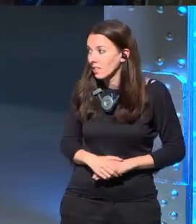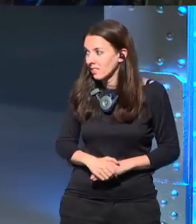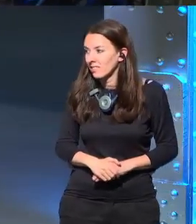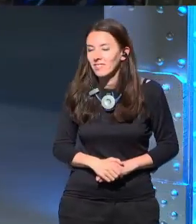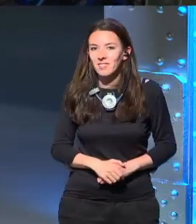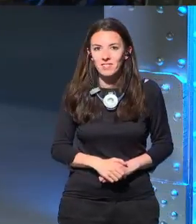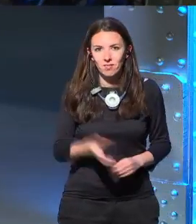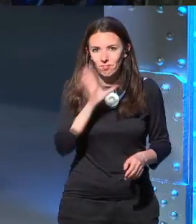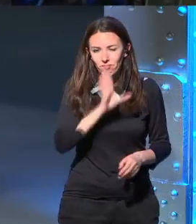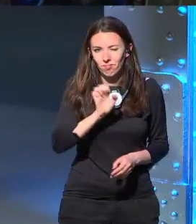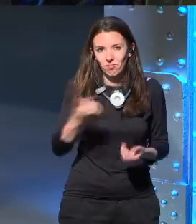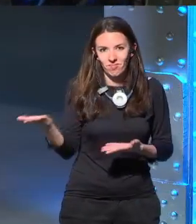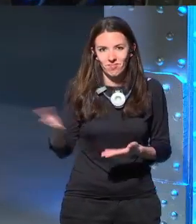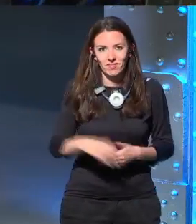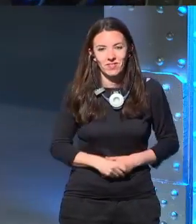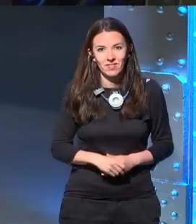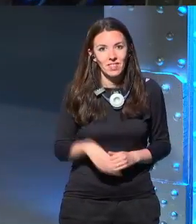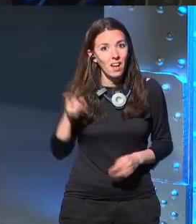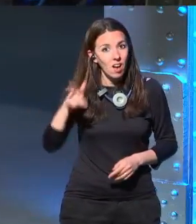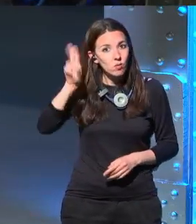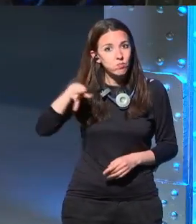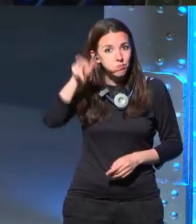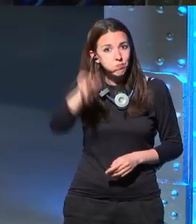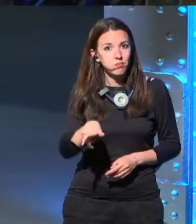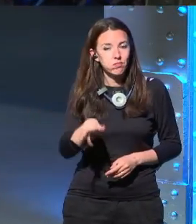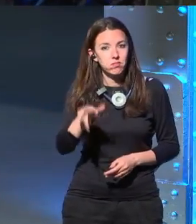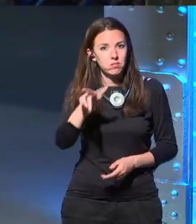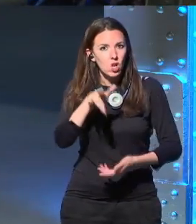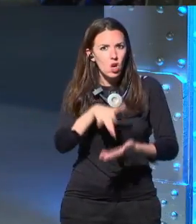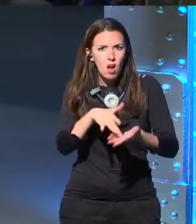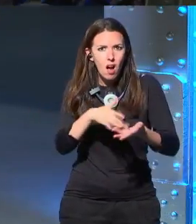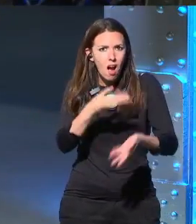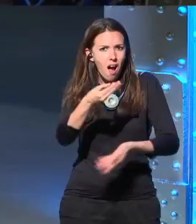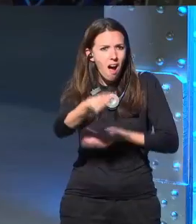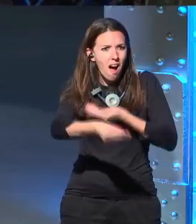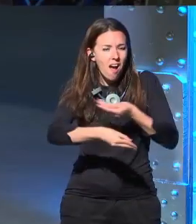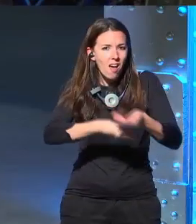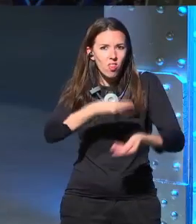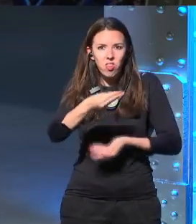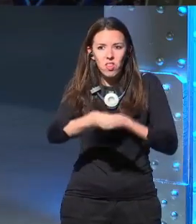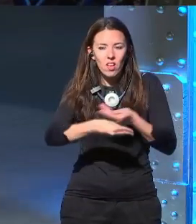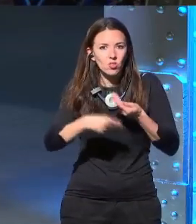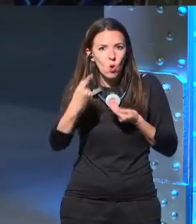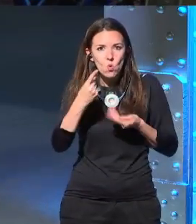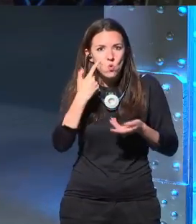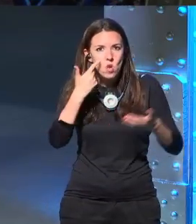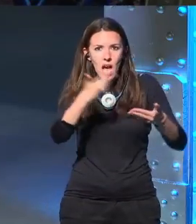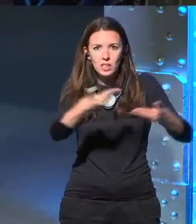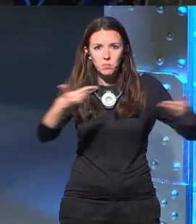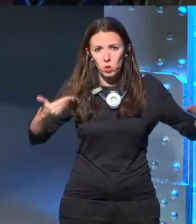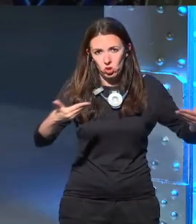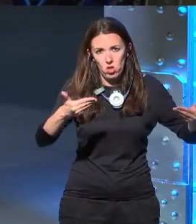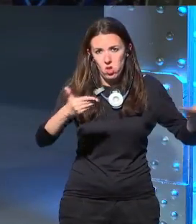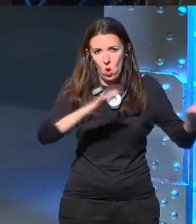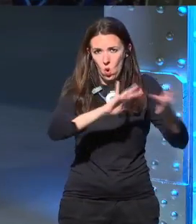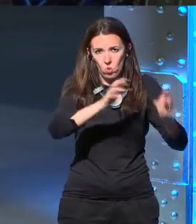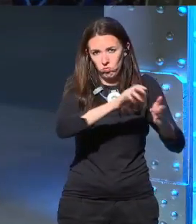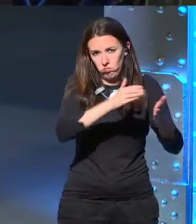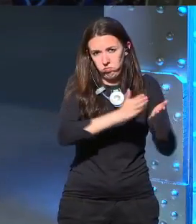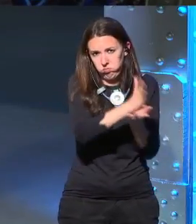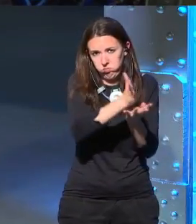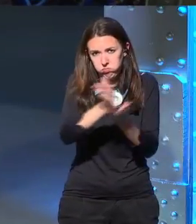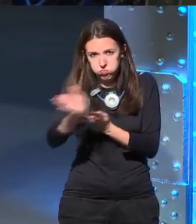Oh, great. Christian is doing a multimedia exhibition that starts in October that the world, I